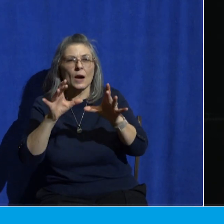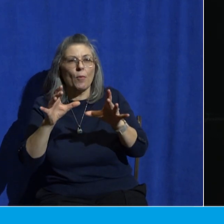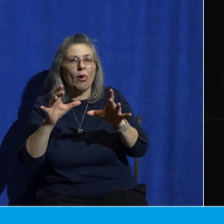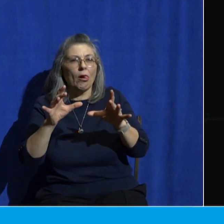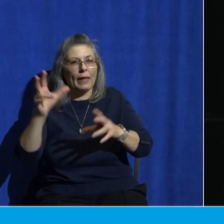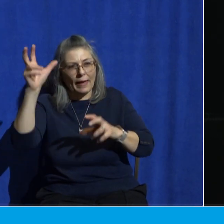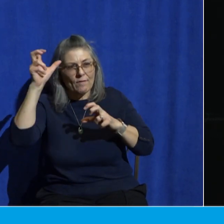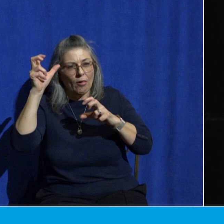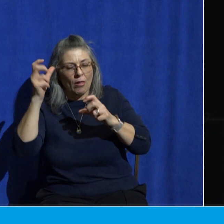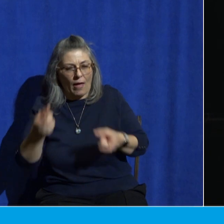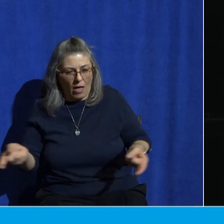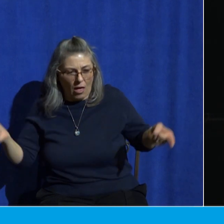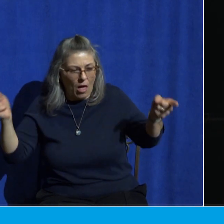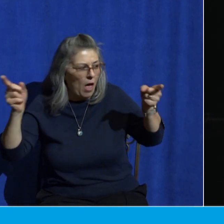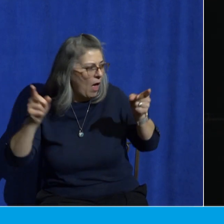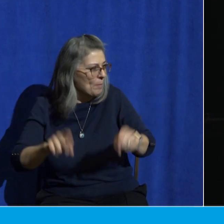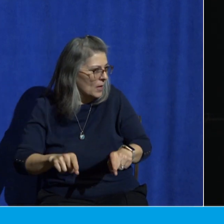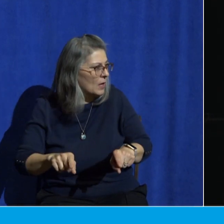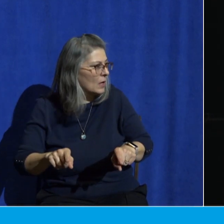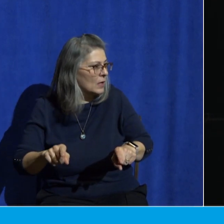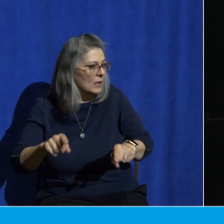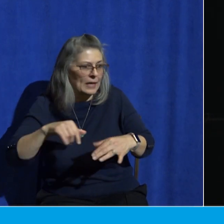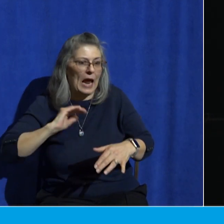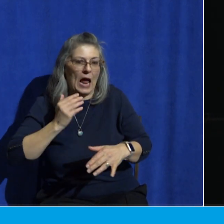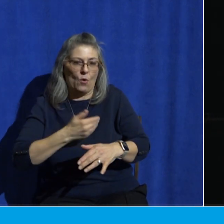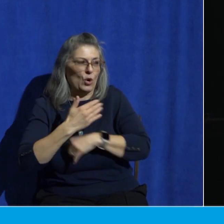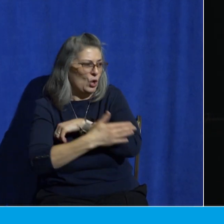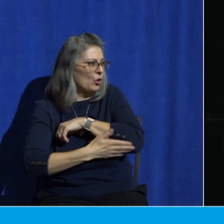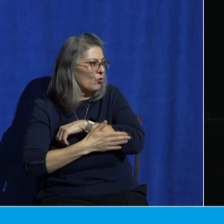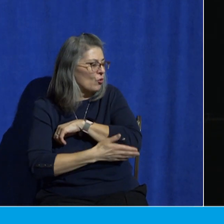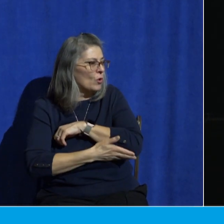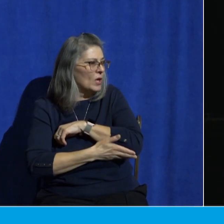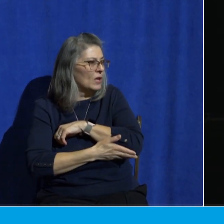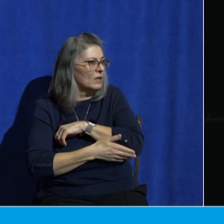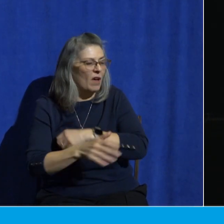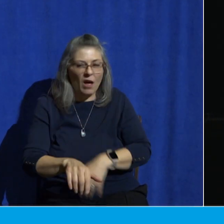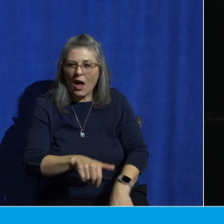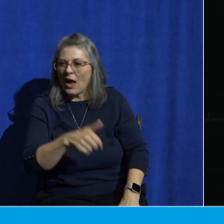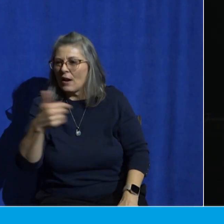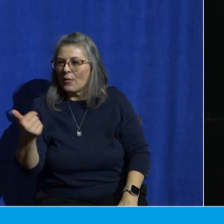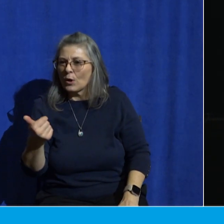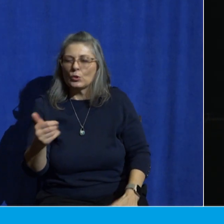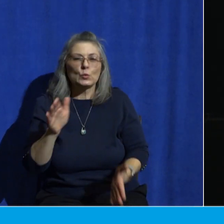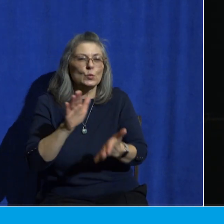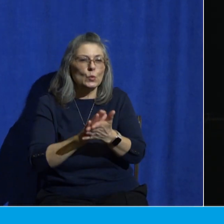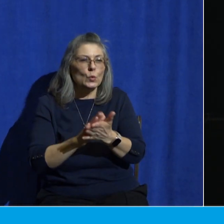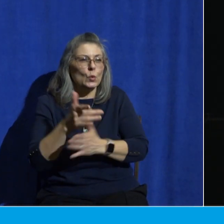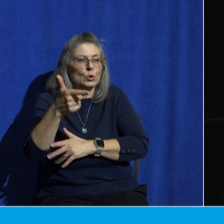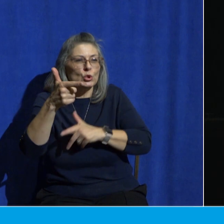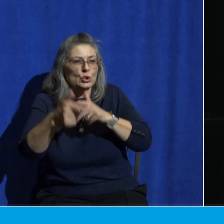predictable script play out yet again, like another school shooting,